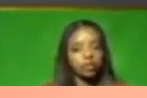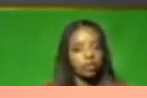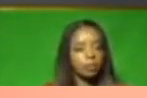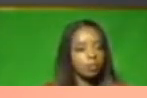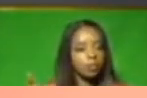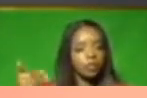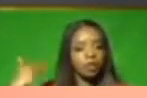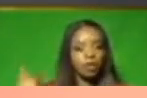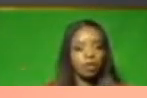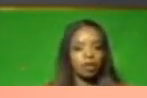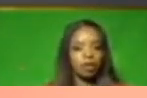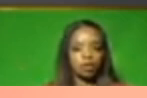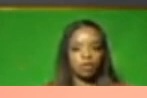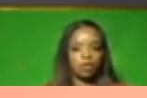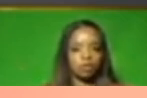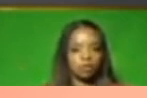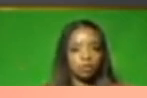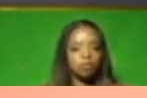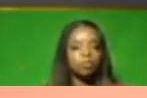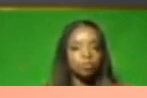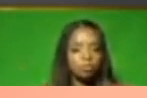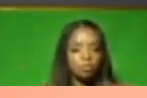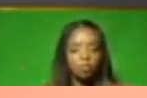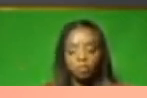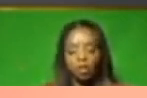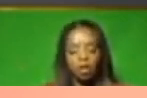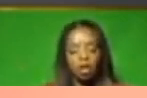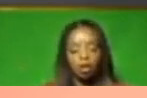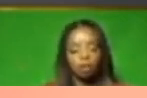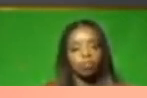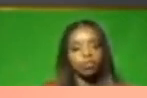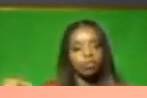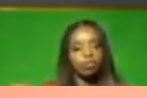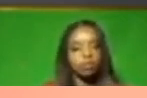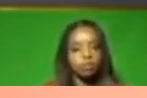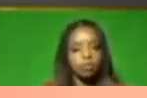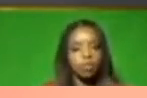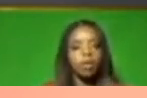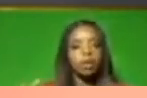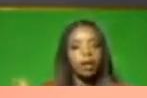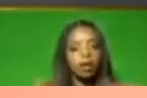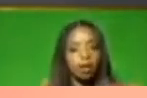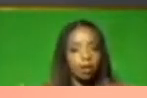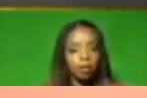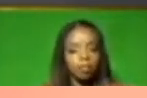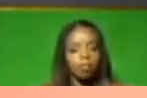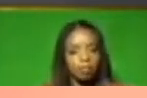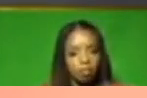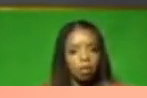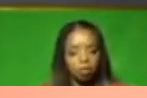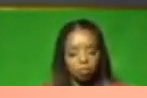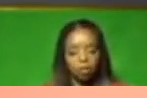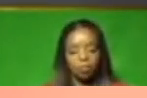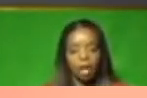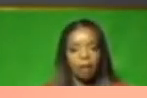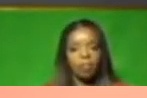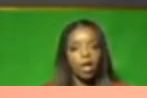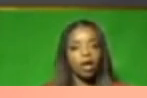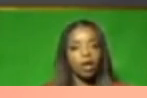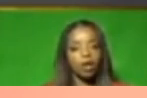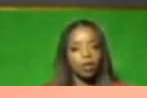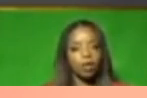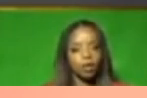Presidential Climate Commission brings together a unique blend of different social